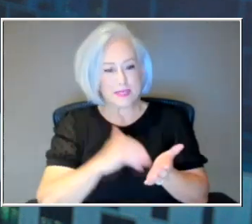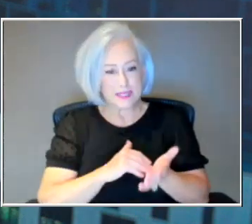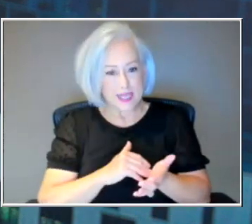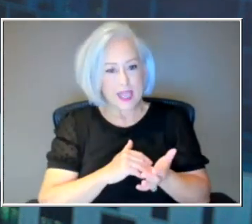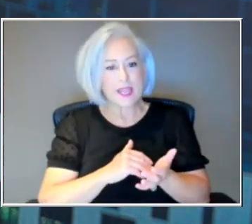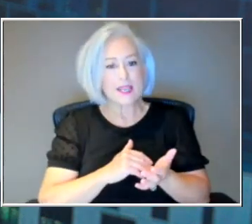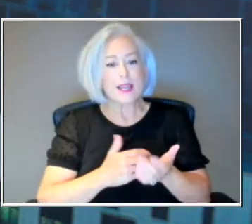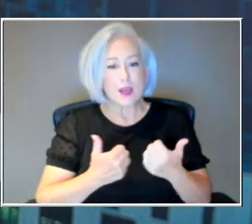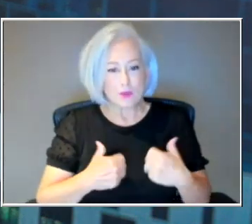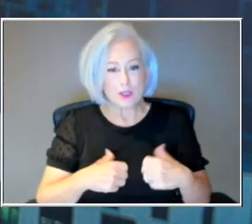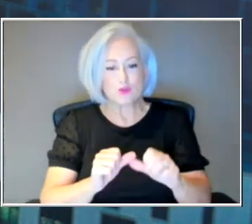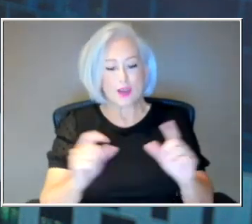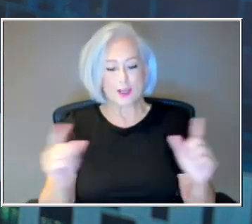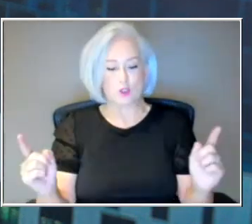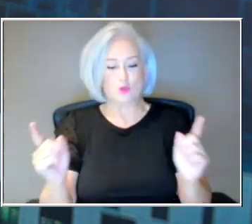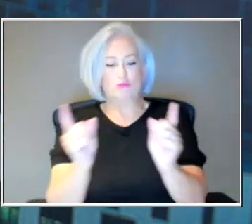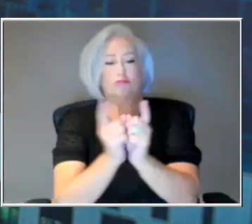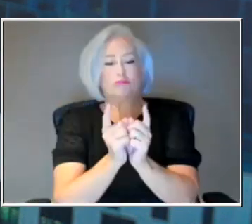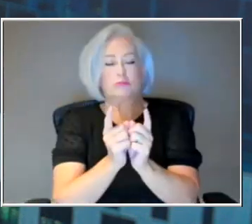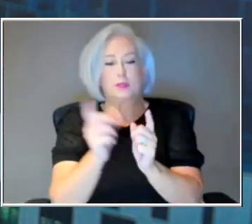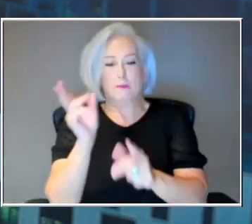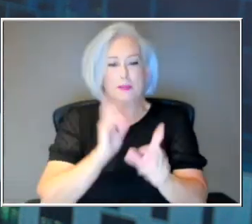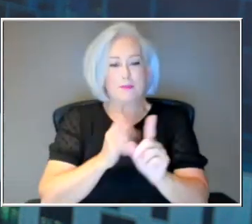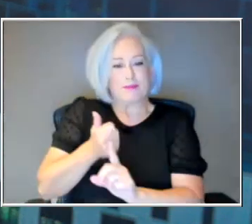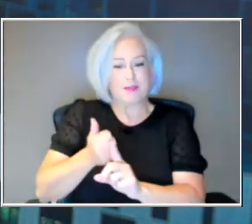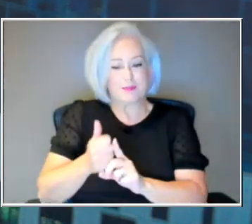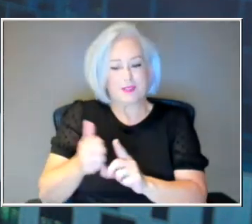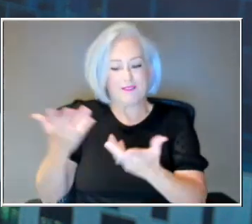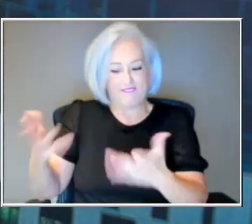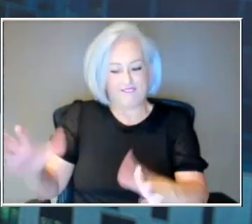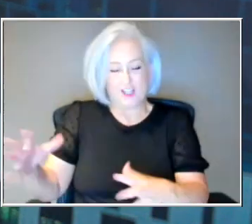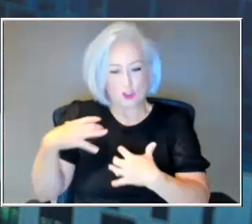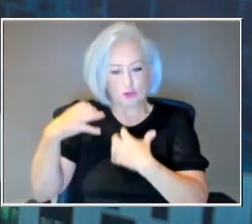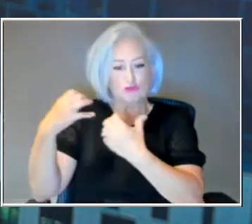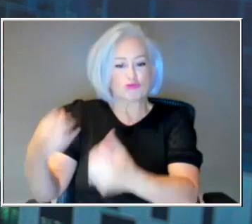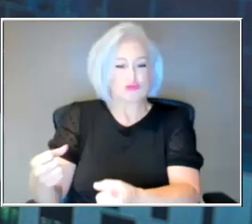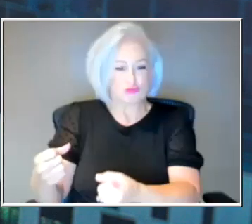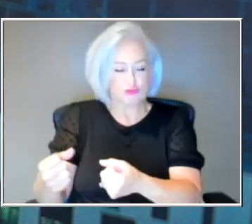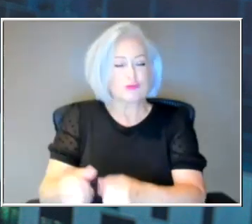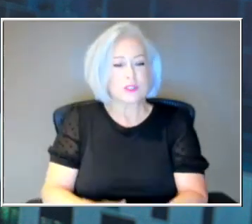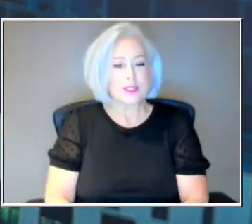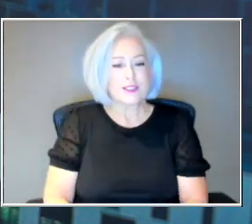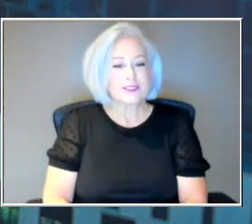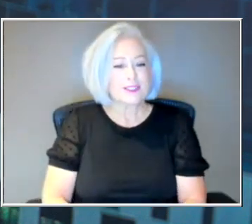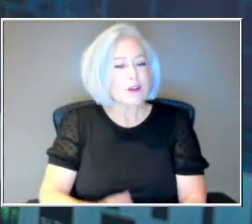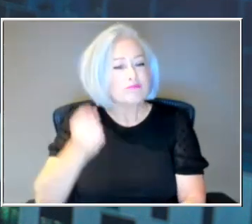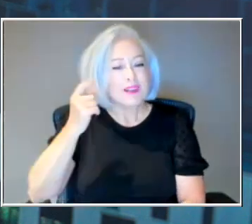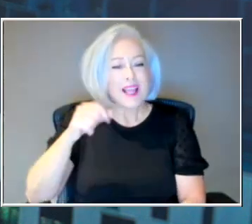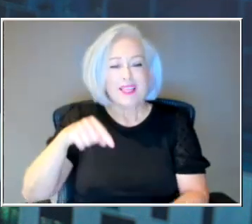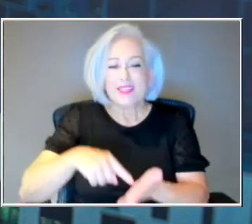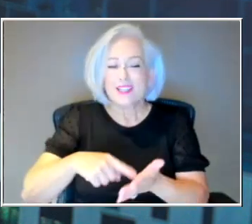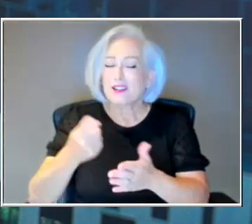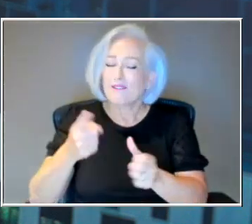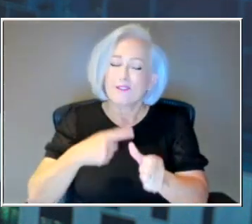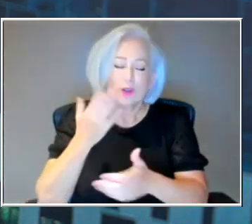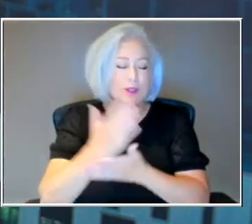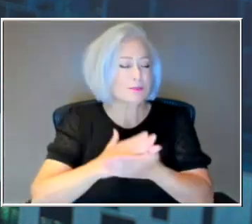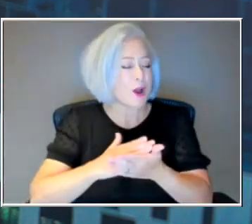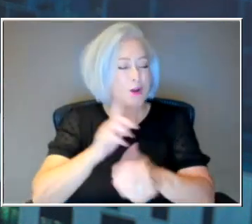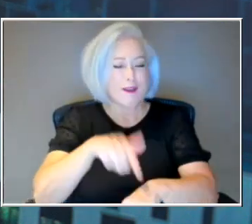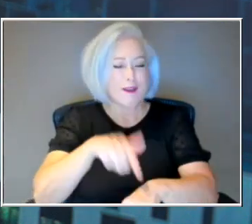with, to let folks know that this is just the first stage in a long recovery, as you can attest to,